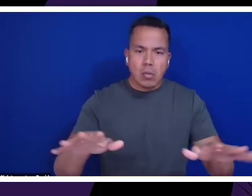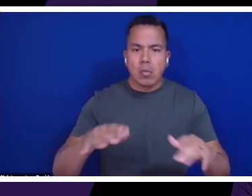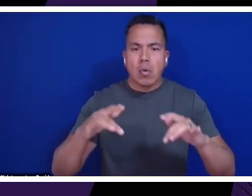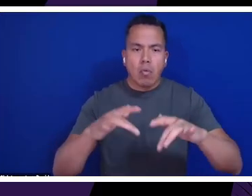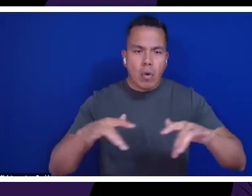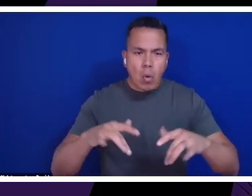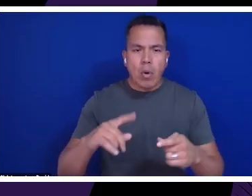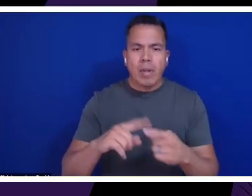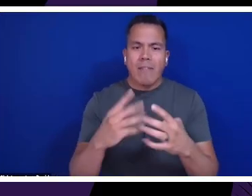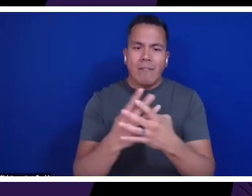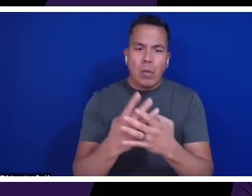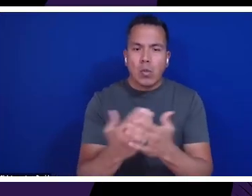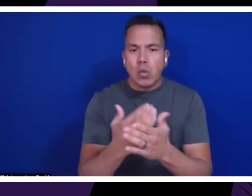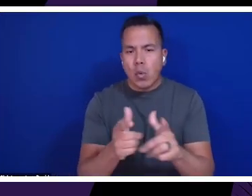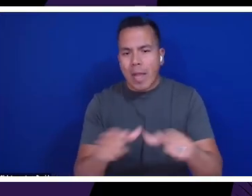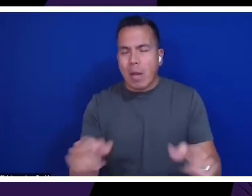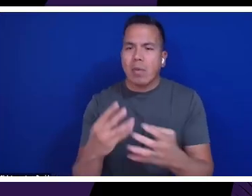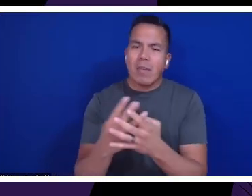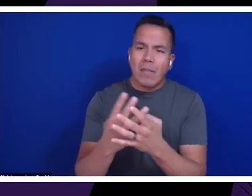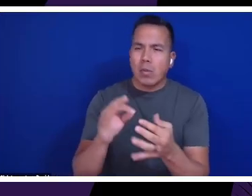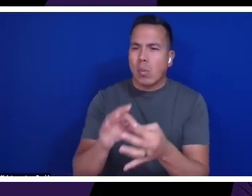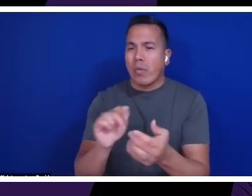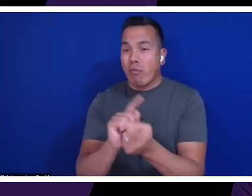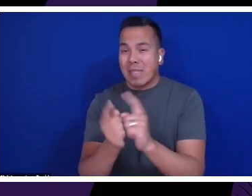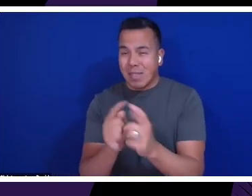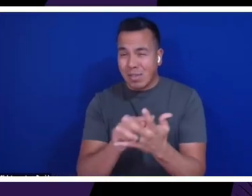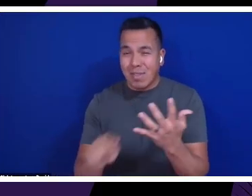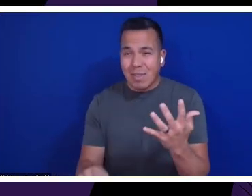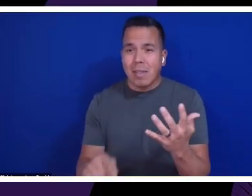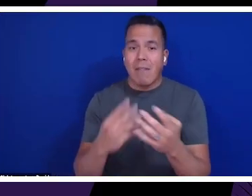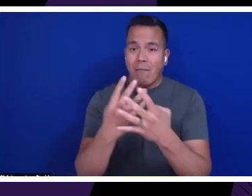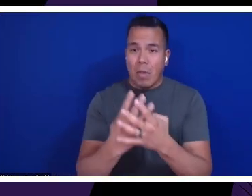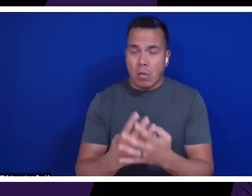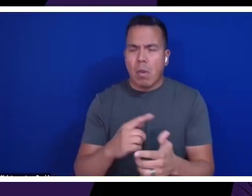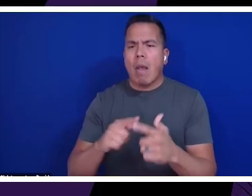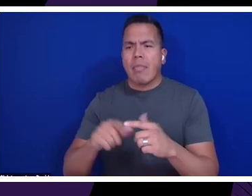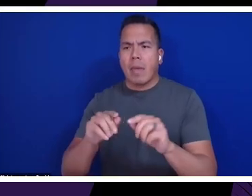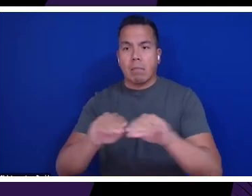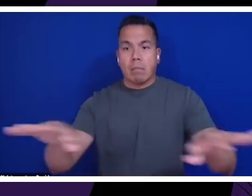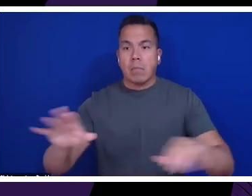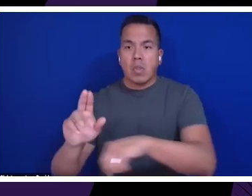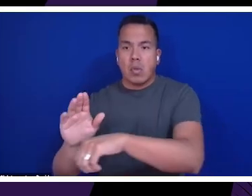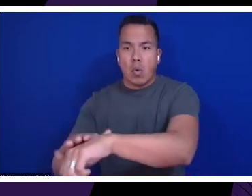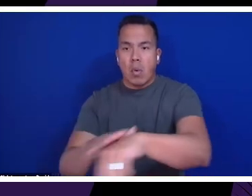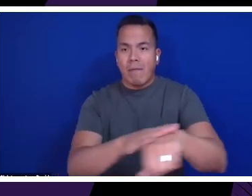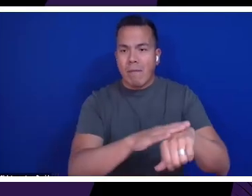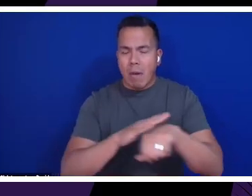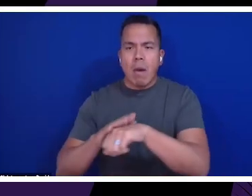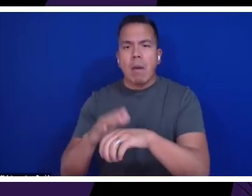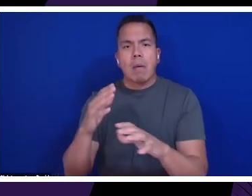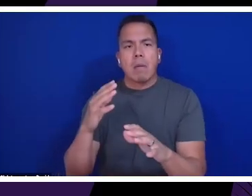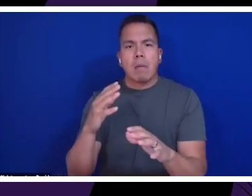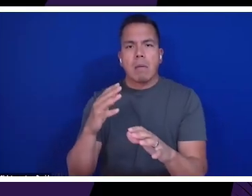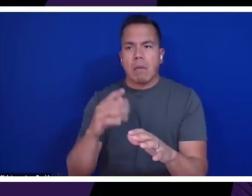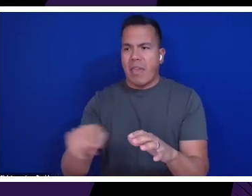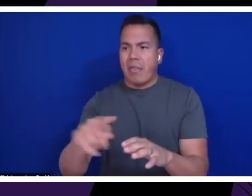according to language, filter according to translation, and they also get notified, because if they are a steward, they will also get notified that they were tagged